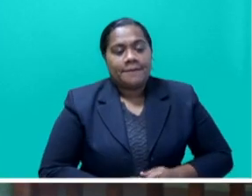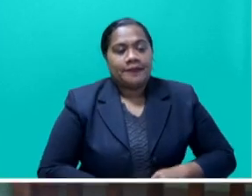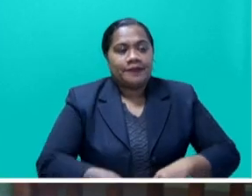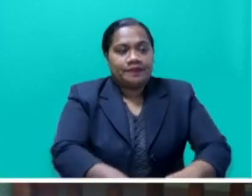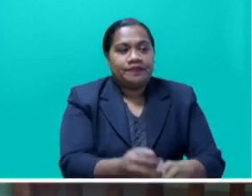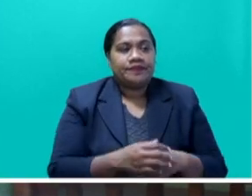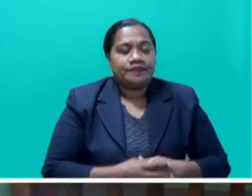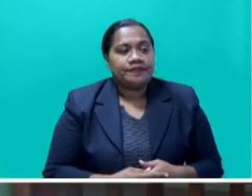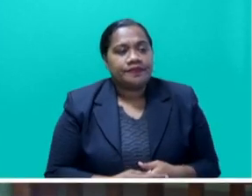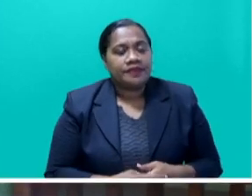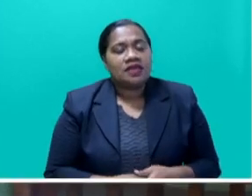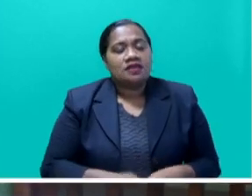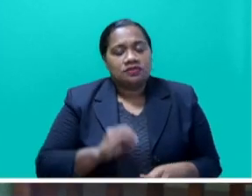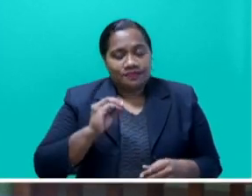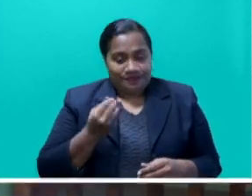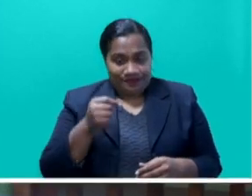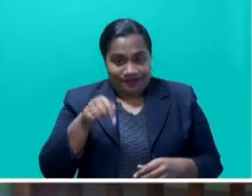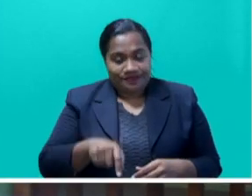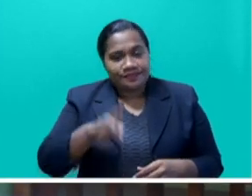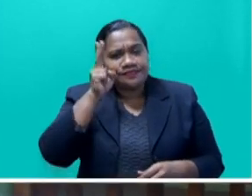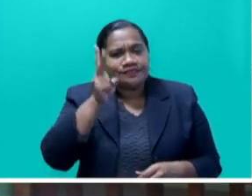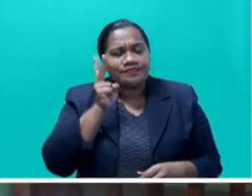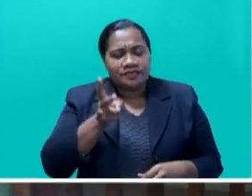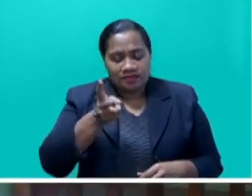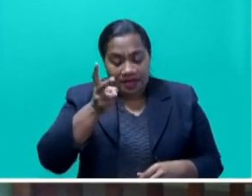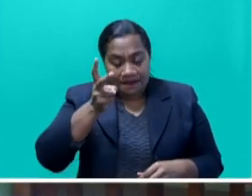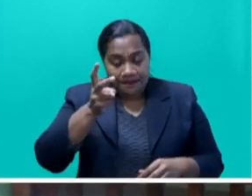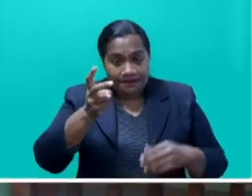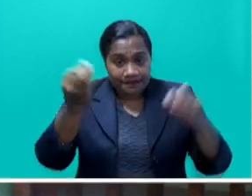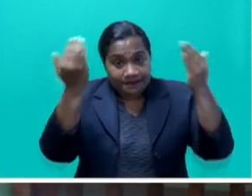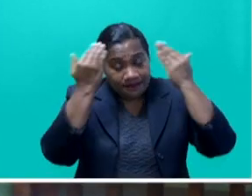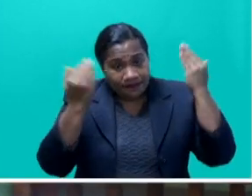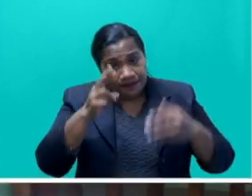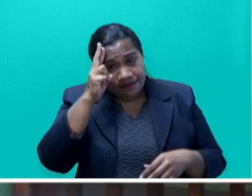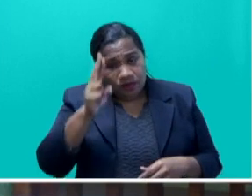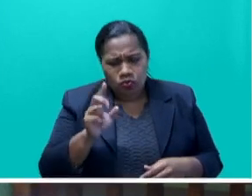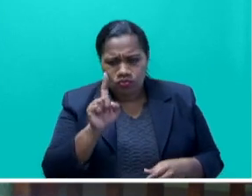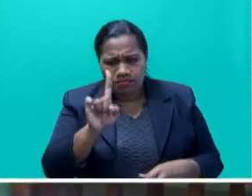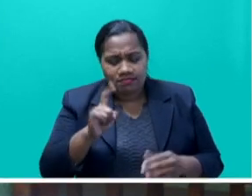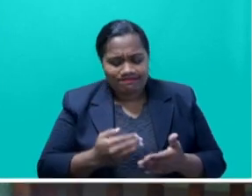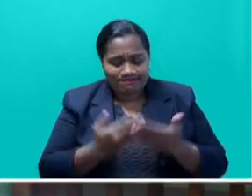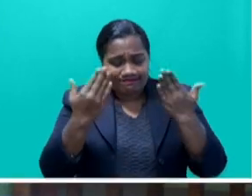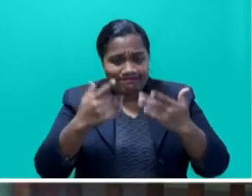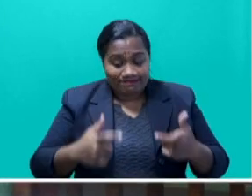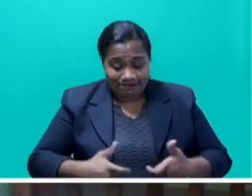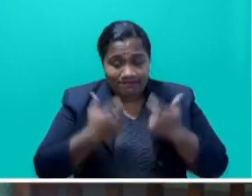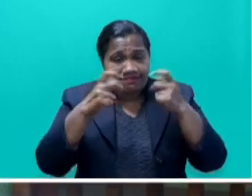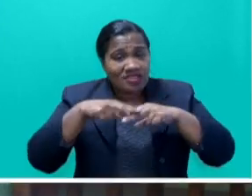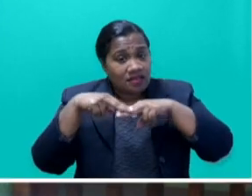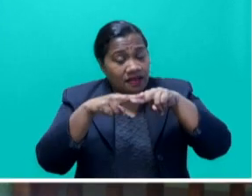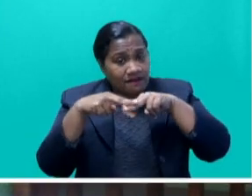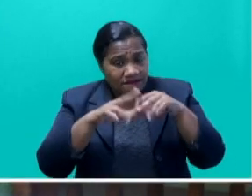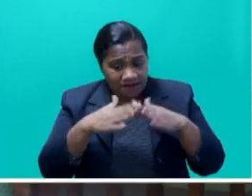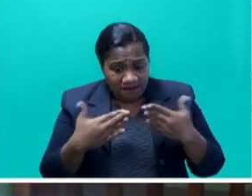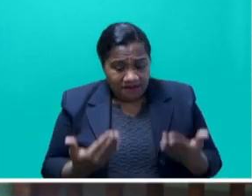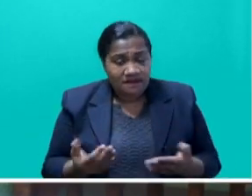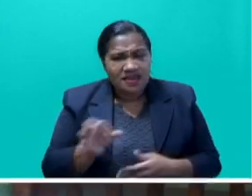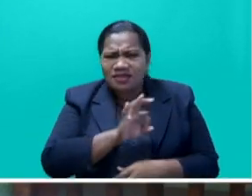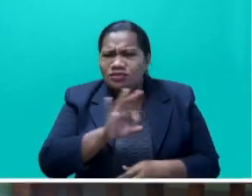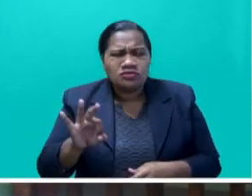individual rights. This is, again, Mr. Speaker, sir, one of the biggest challenges for Fiji now. It's not so much the